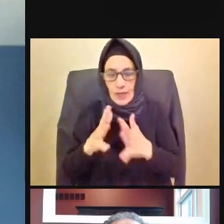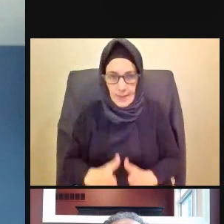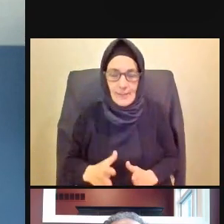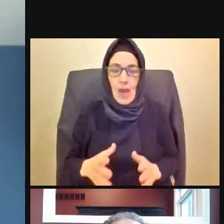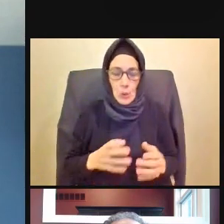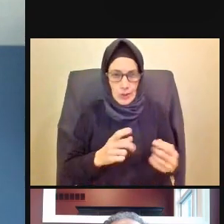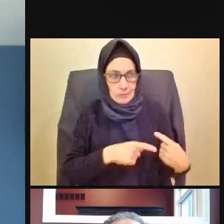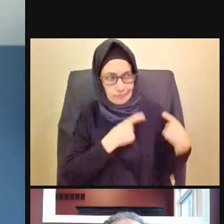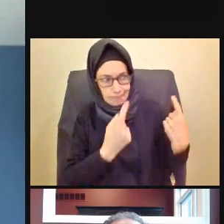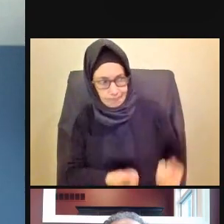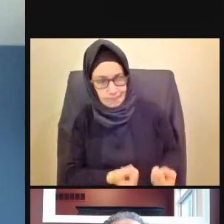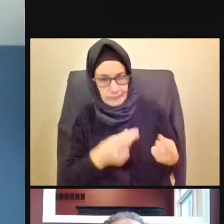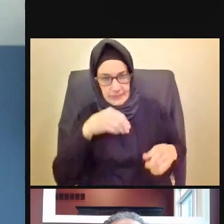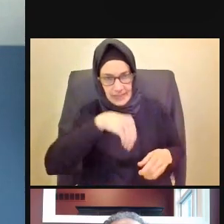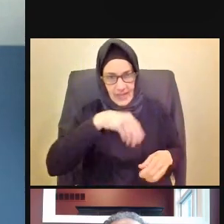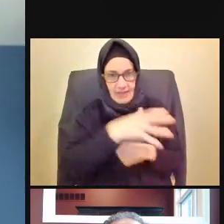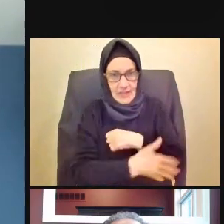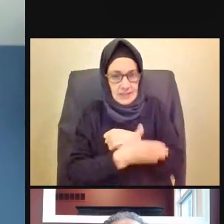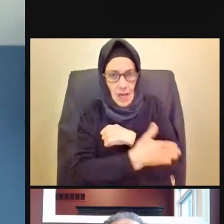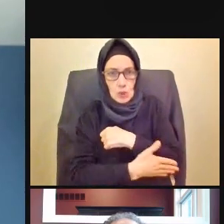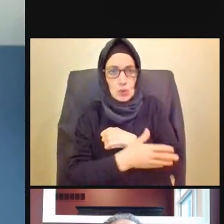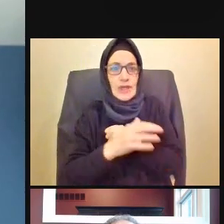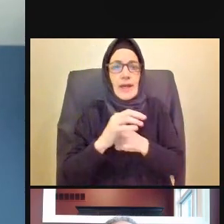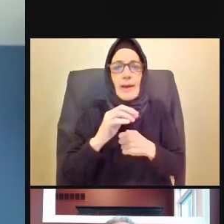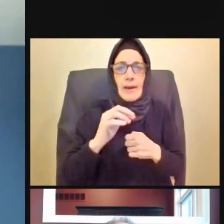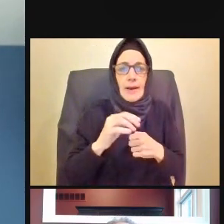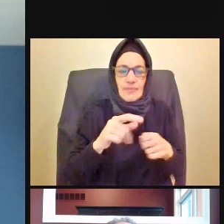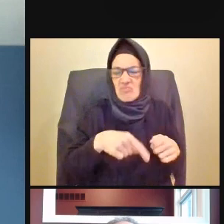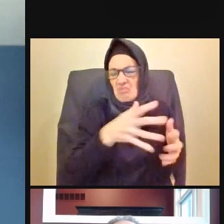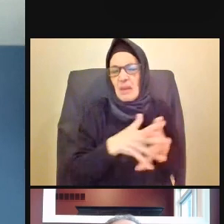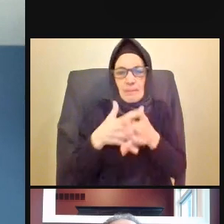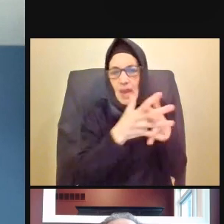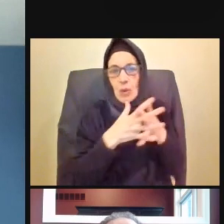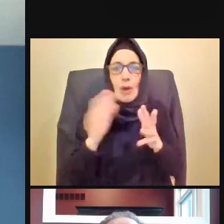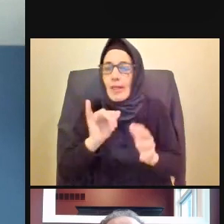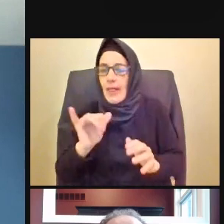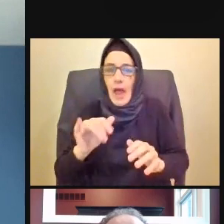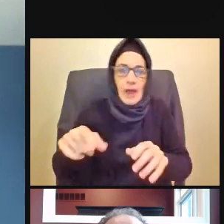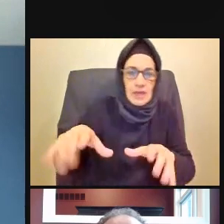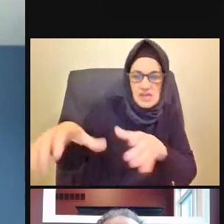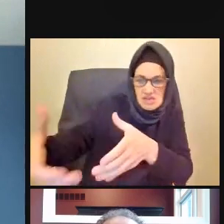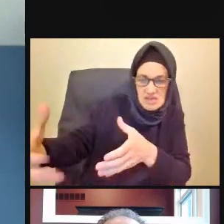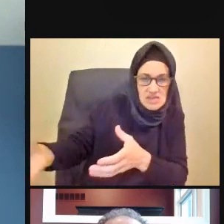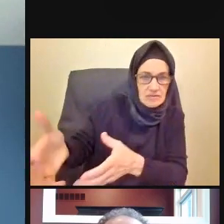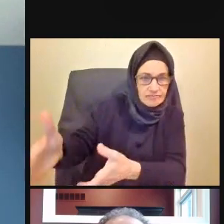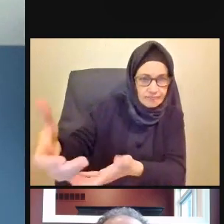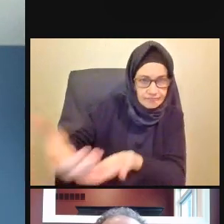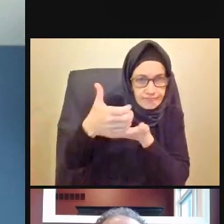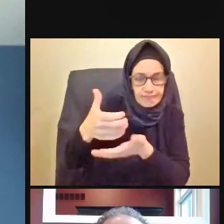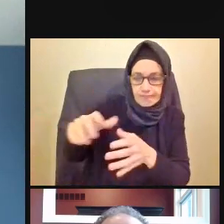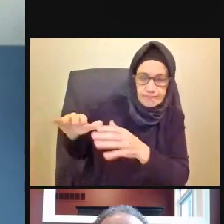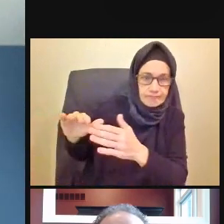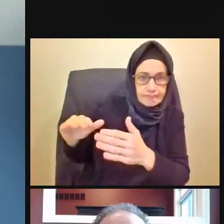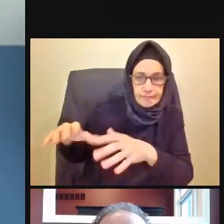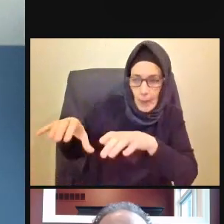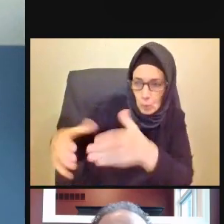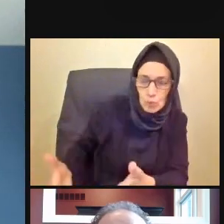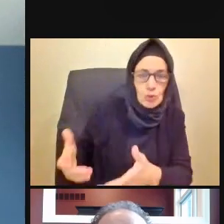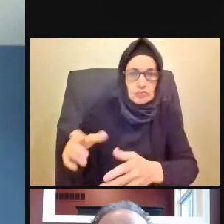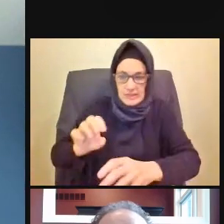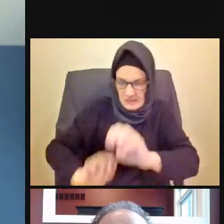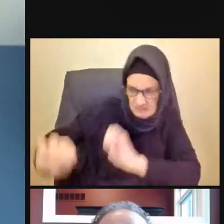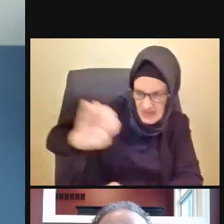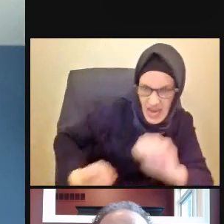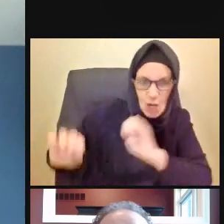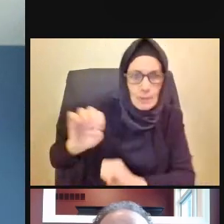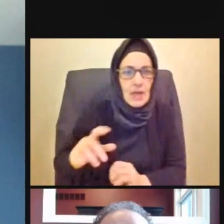talking about the Tuskegee experiment or other things, even things like smallpox and other things. These things were great issues,